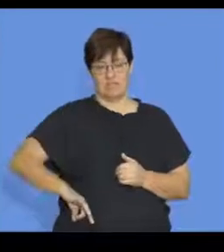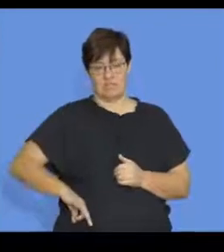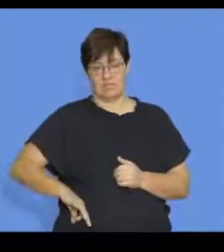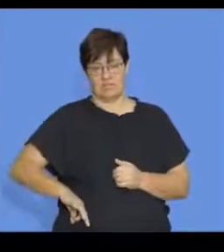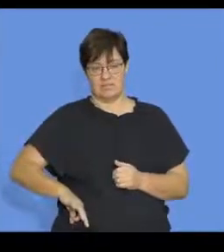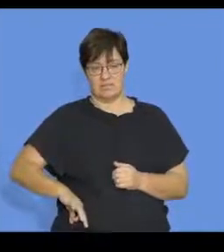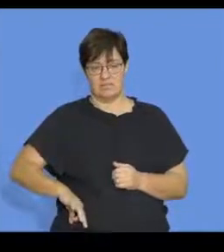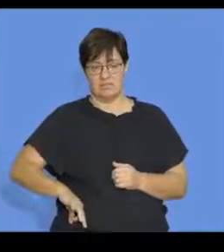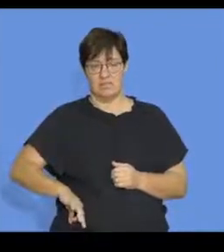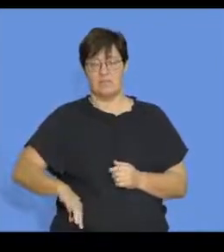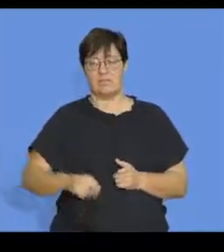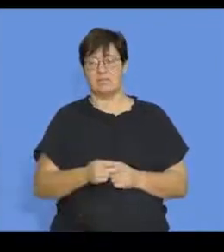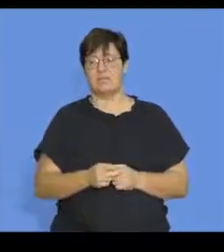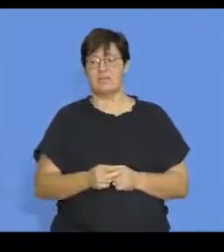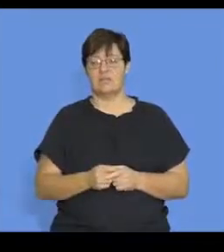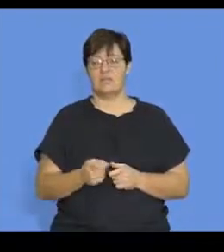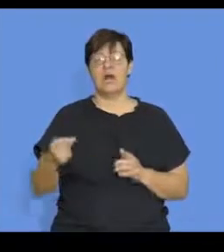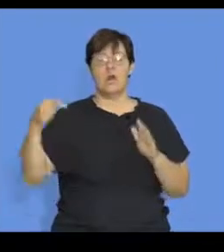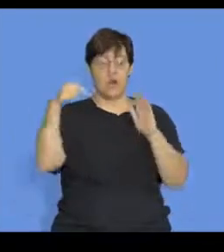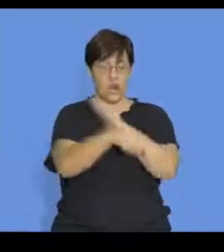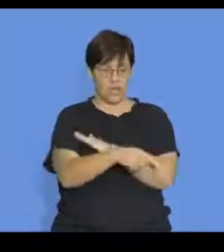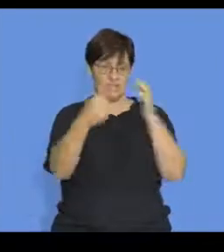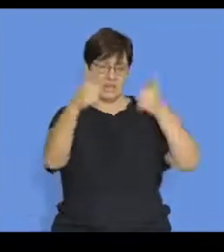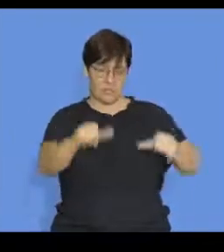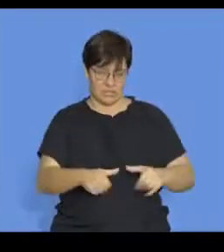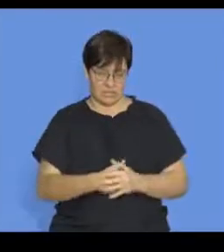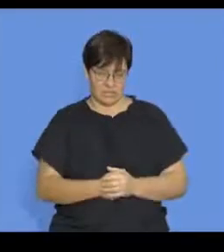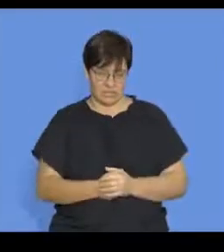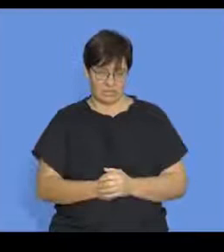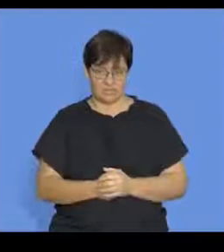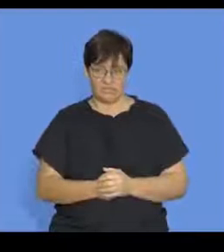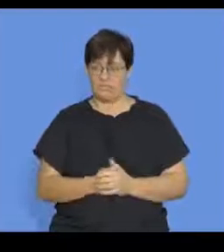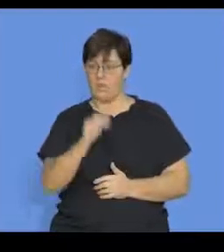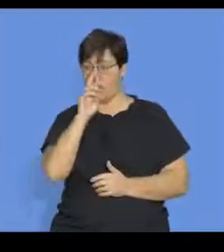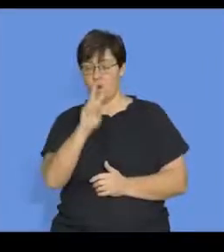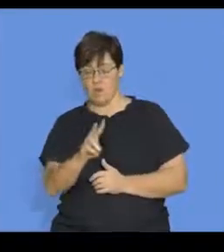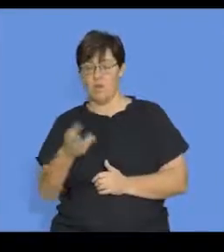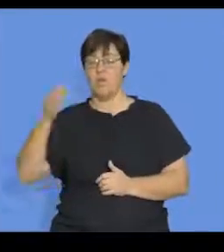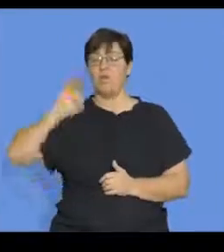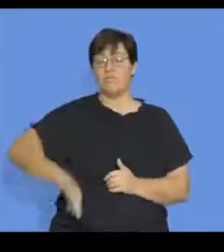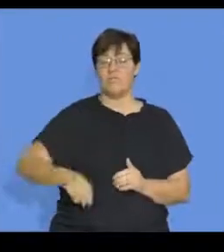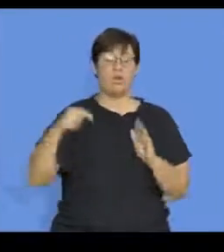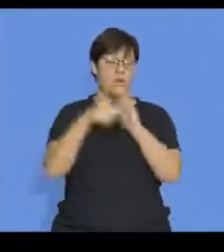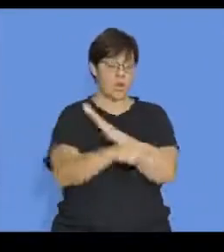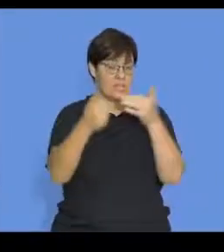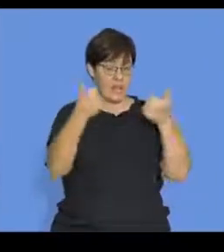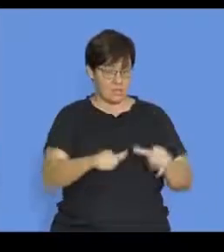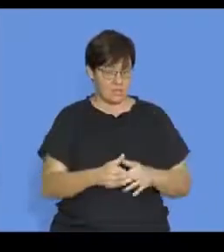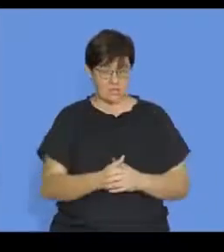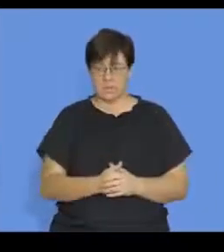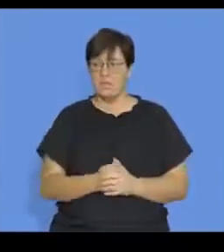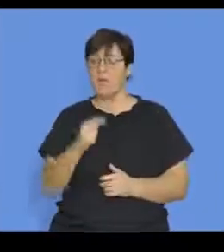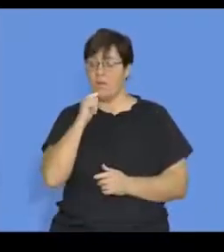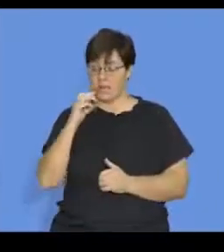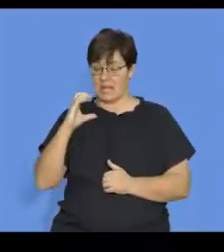profit and loss account. So if we look at our profit and loss account,